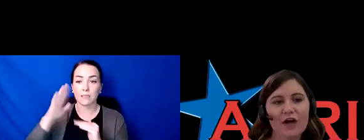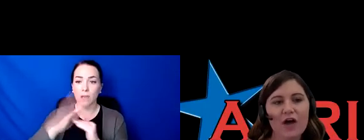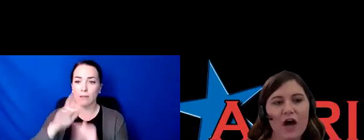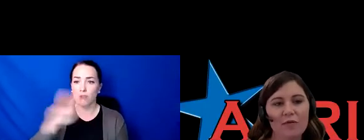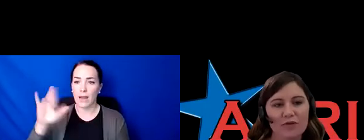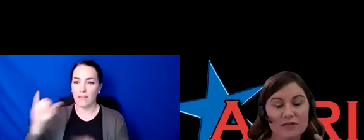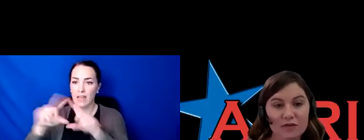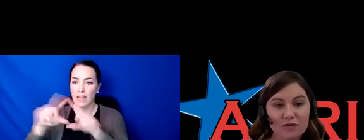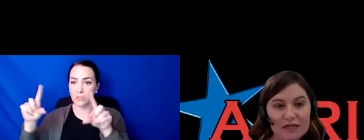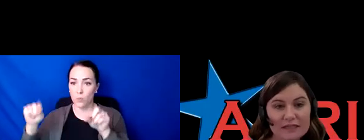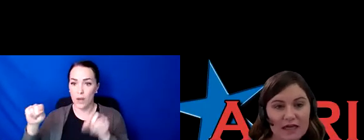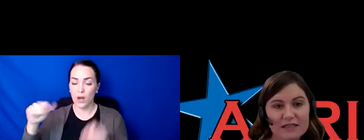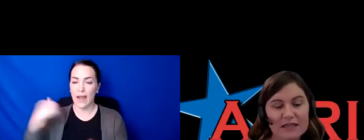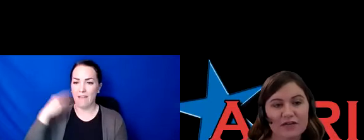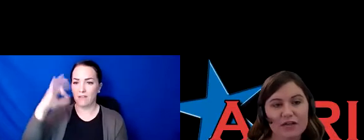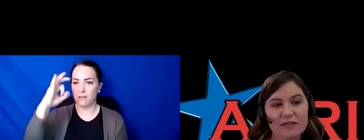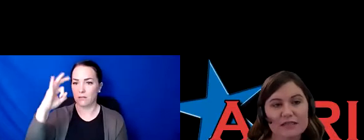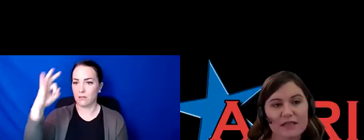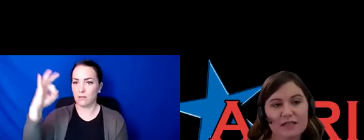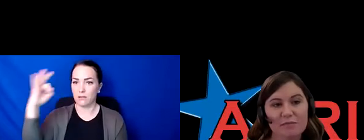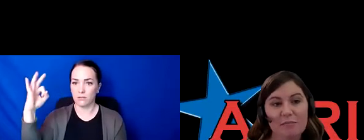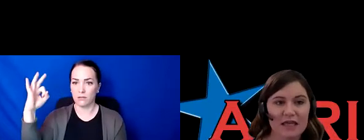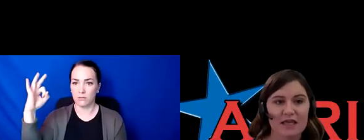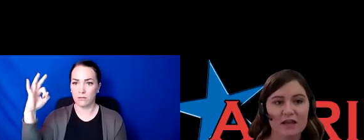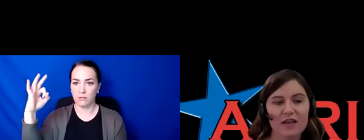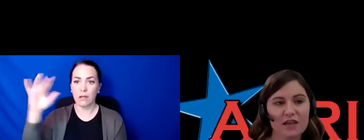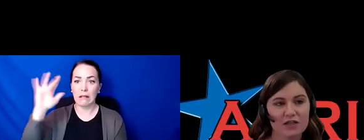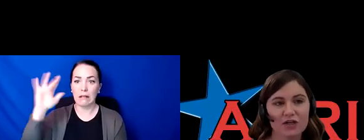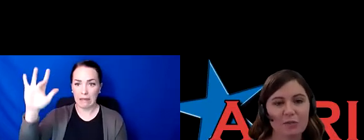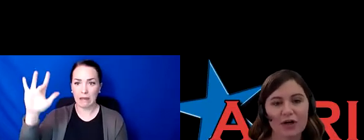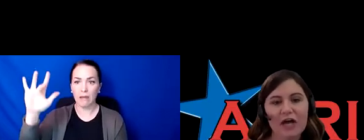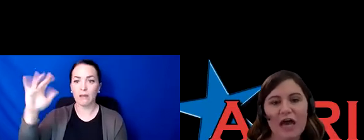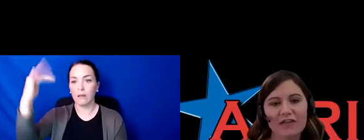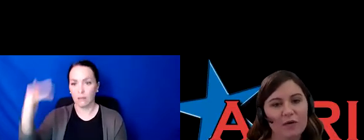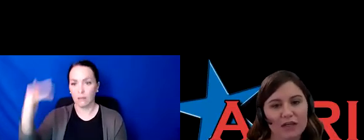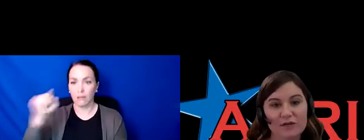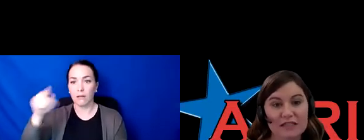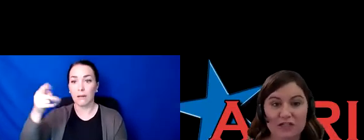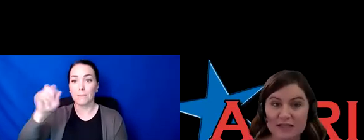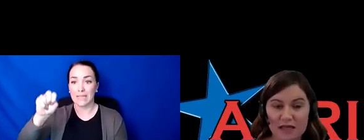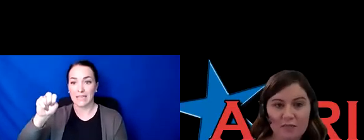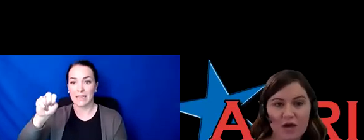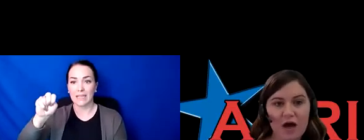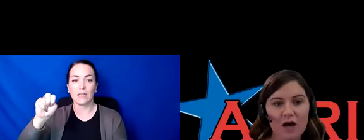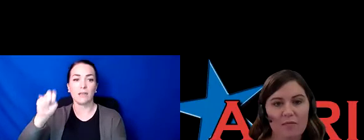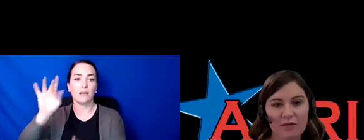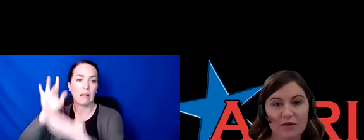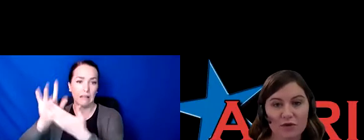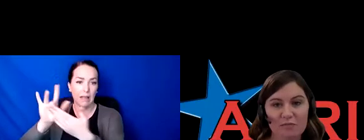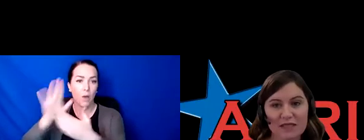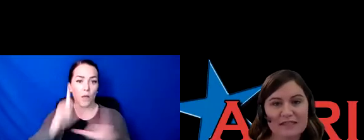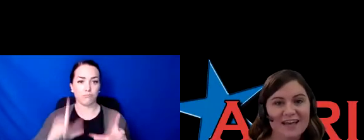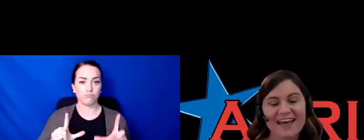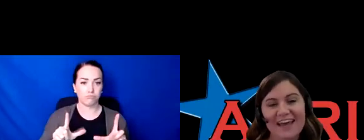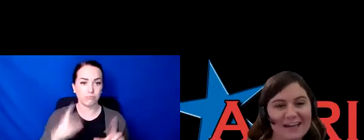square, you'll see 3 dots there that you can select and pin the interpreter. And that will let you see just them. That way you